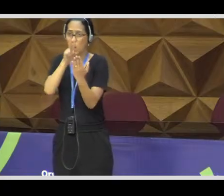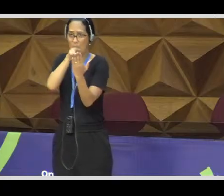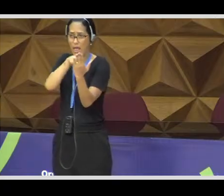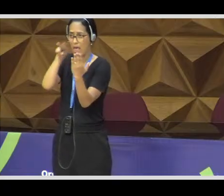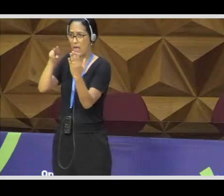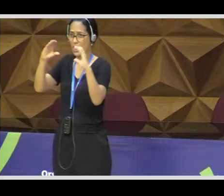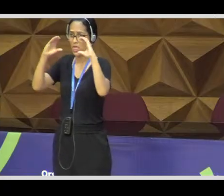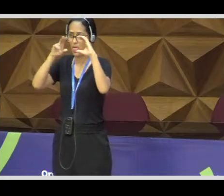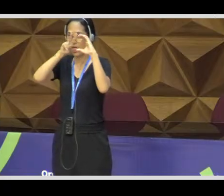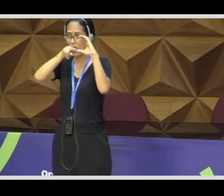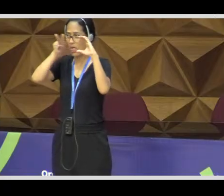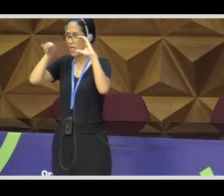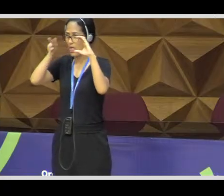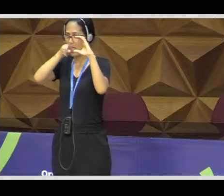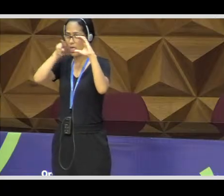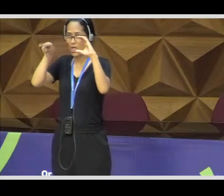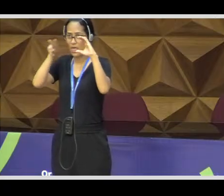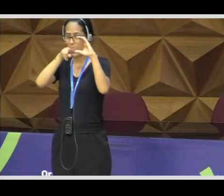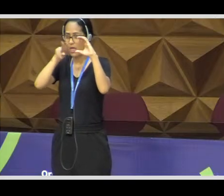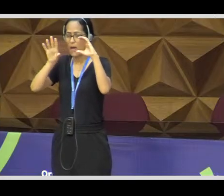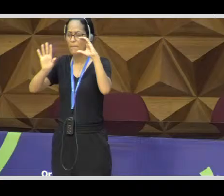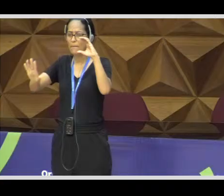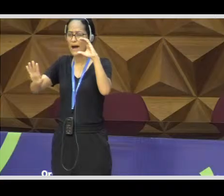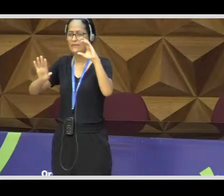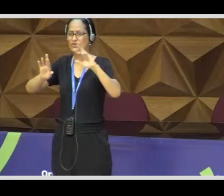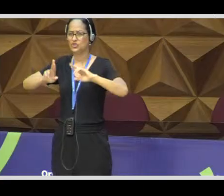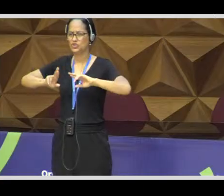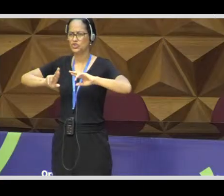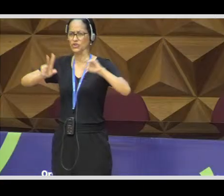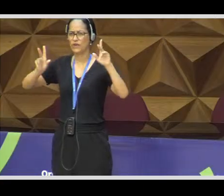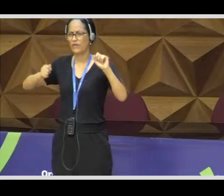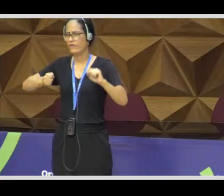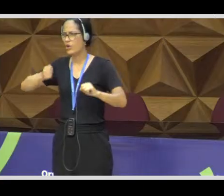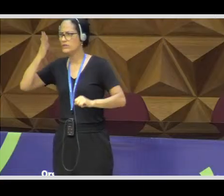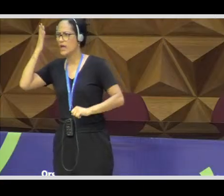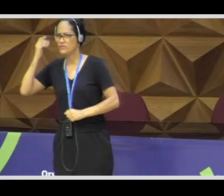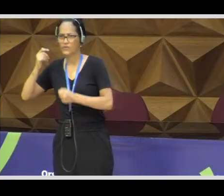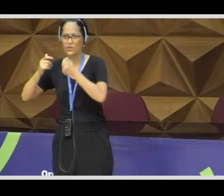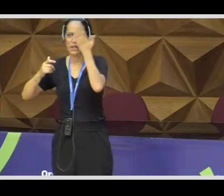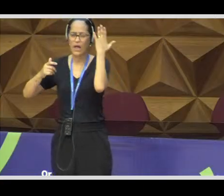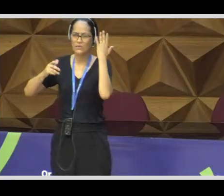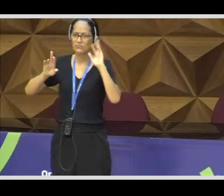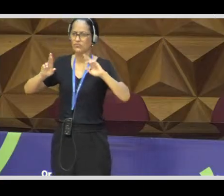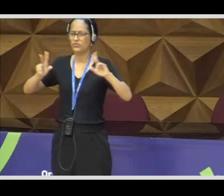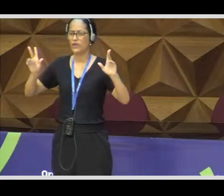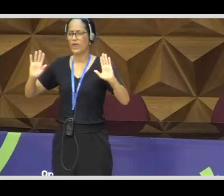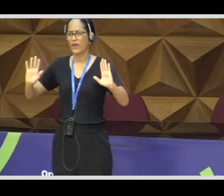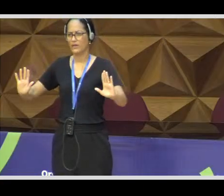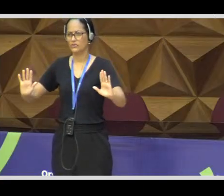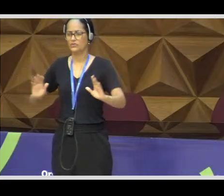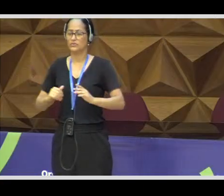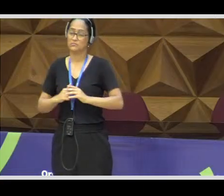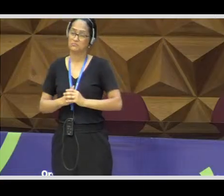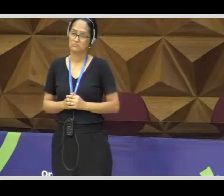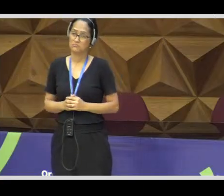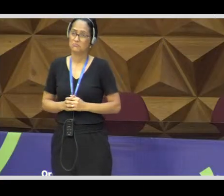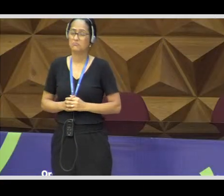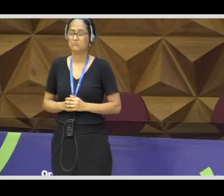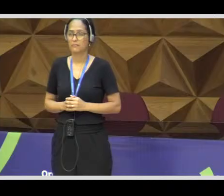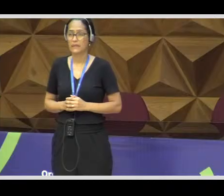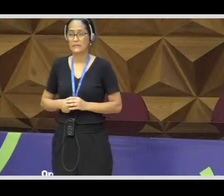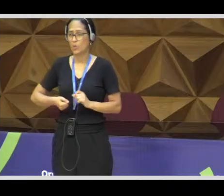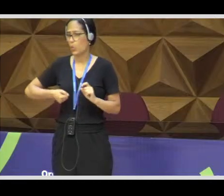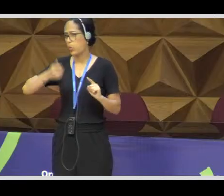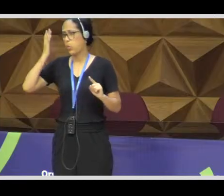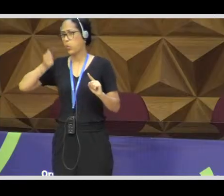of motion, did that affect their reading performance? And actually, at some points you can. When you're going very fast, maybe there was a lot of